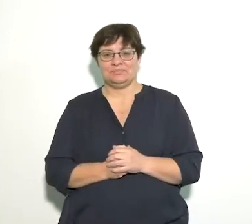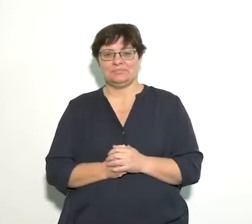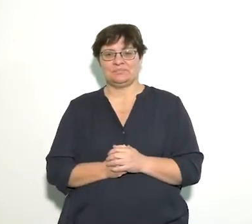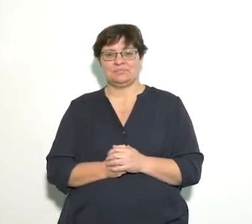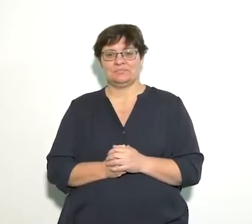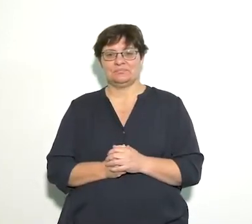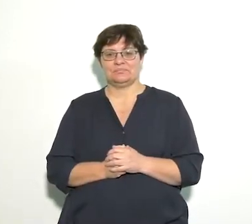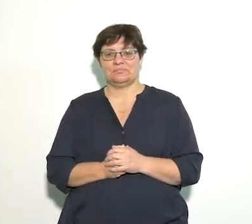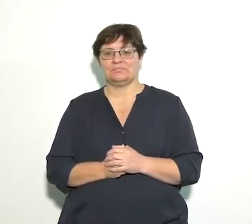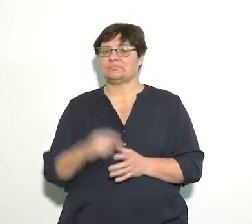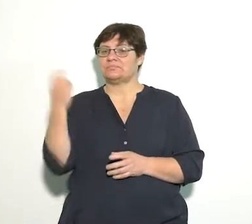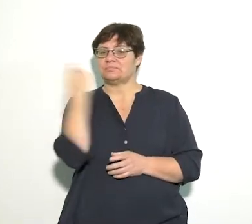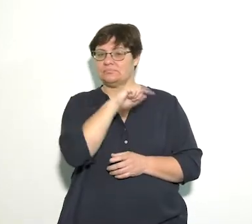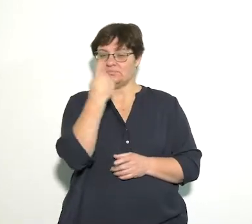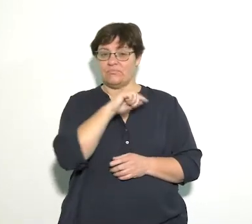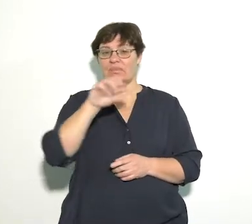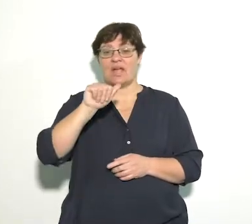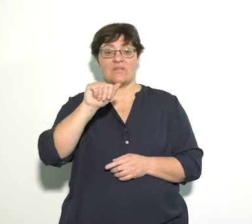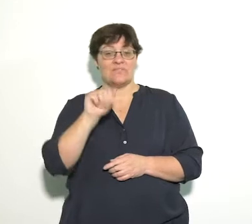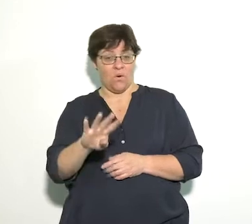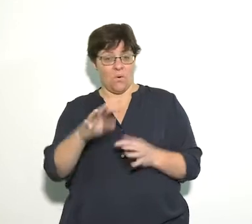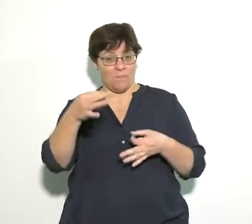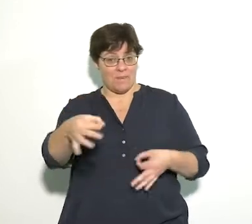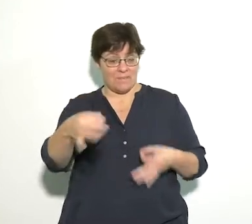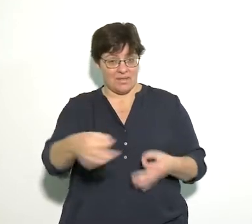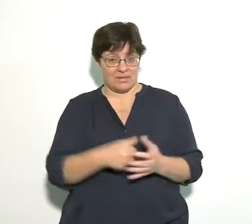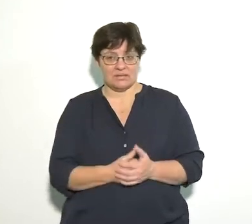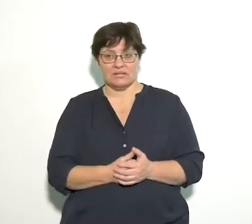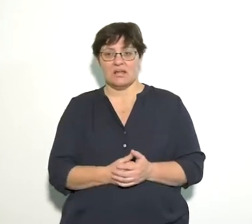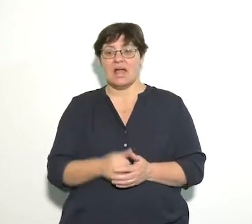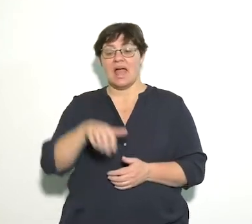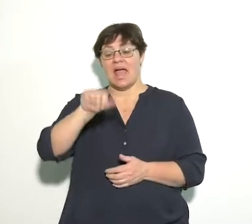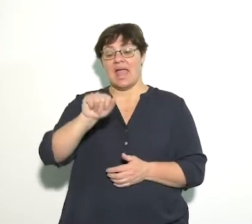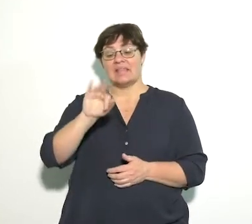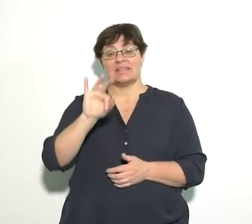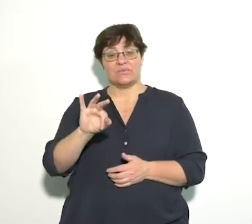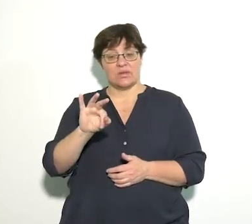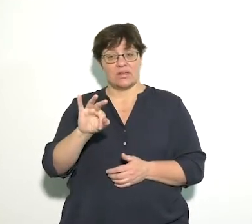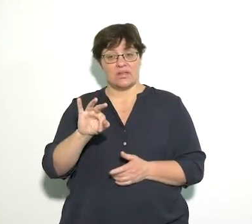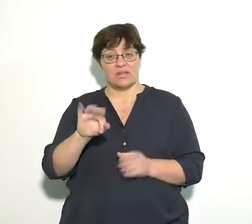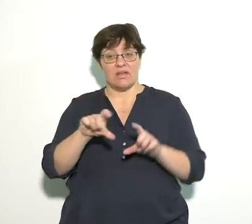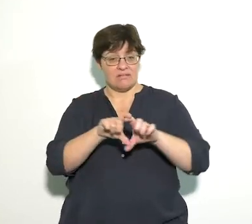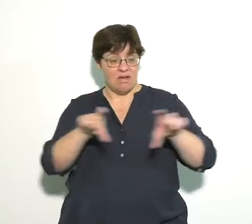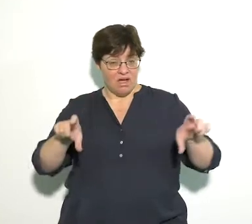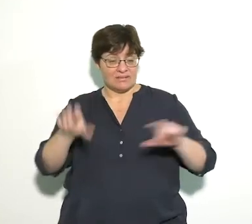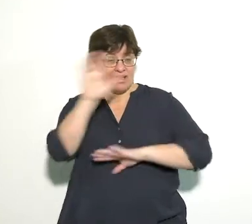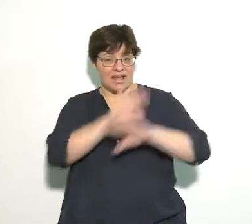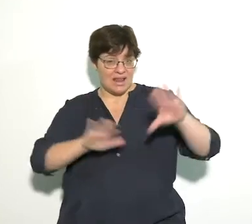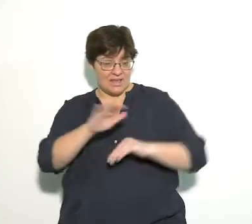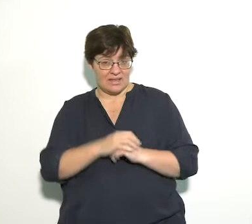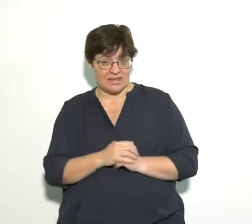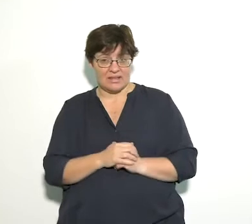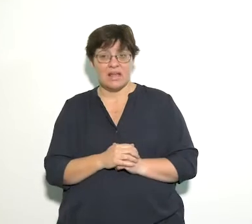to color with, a white A4 piece of paper, A3 card, any color, and then this